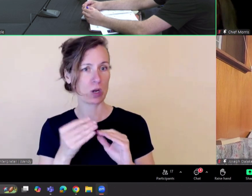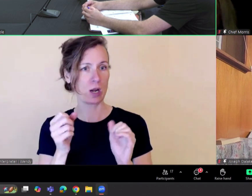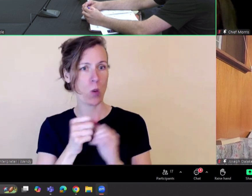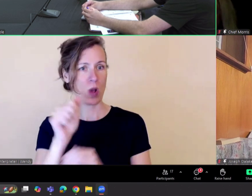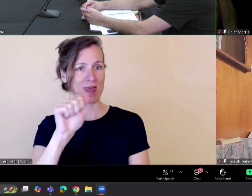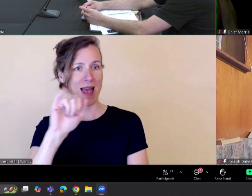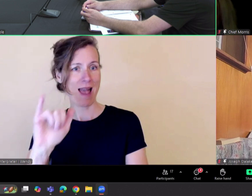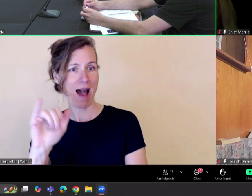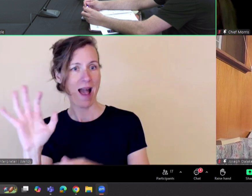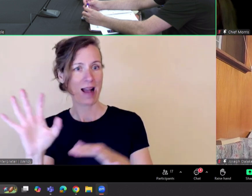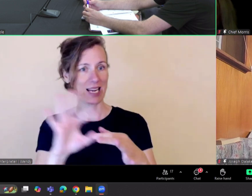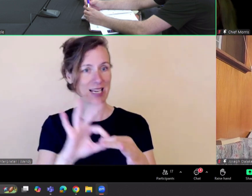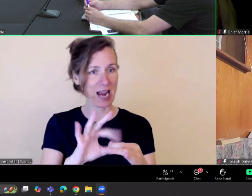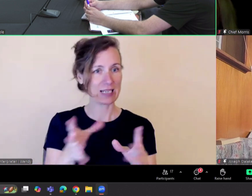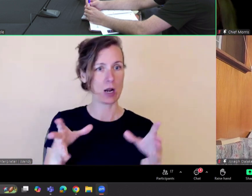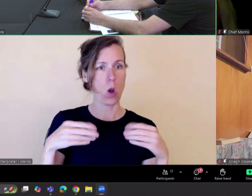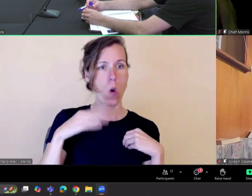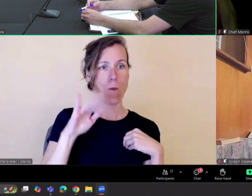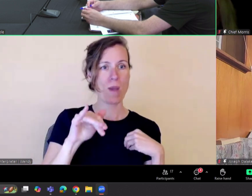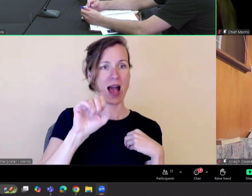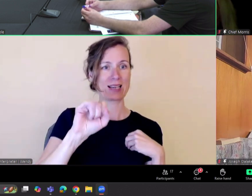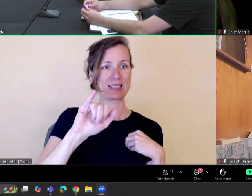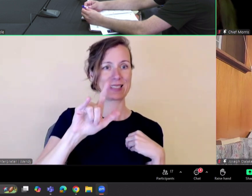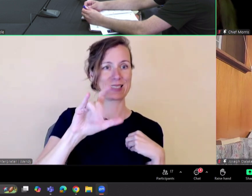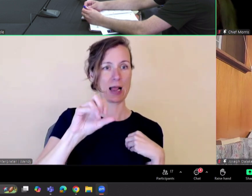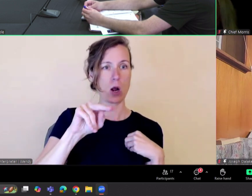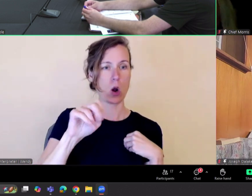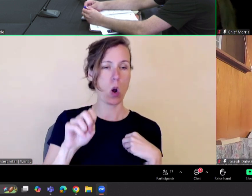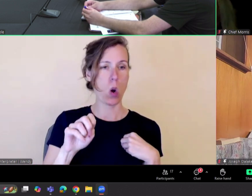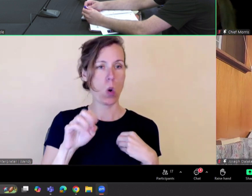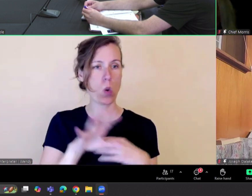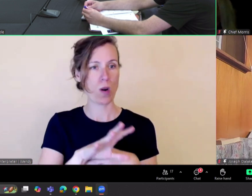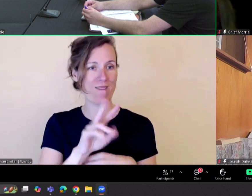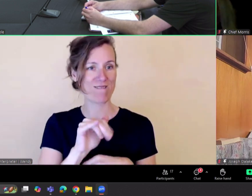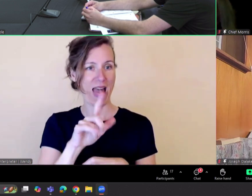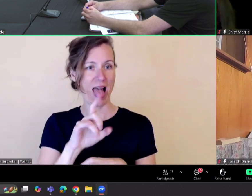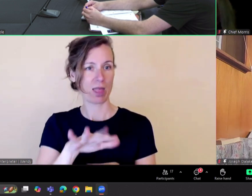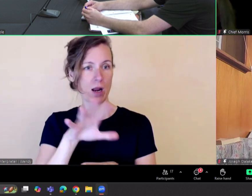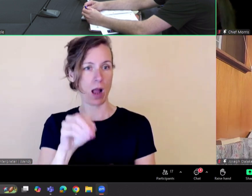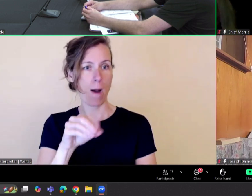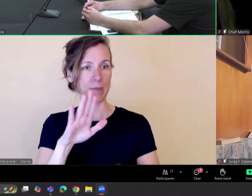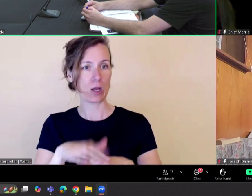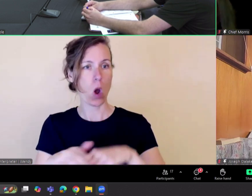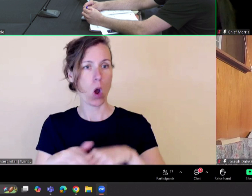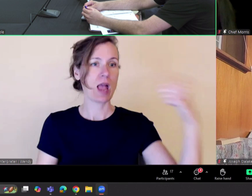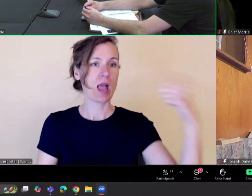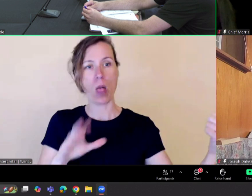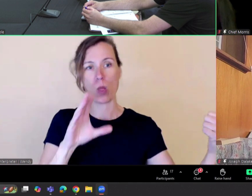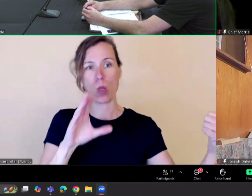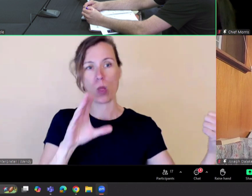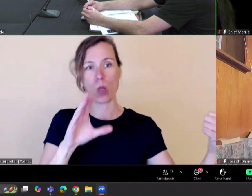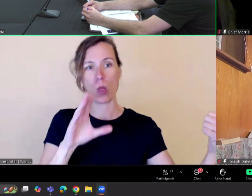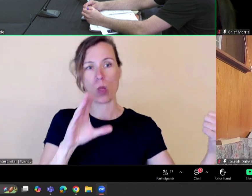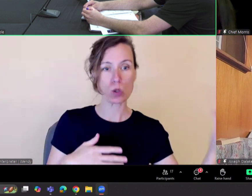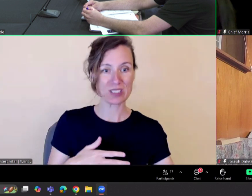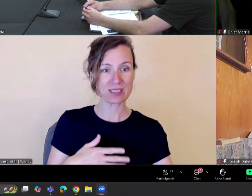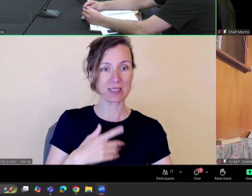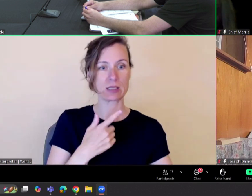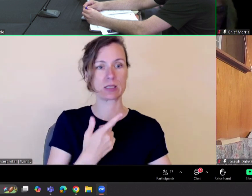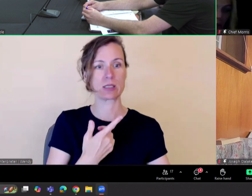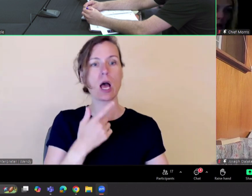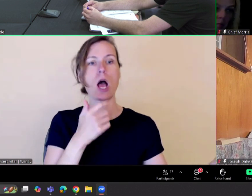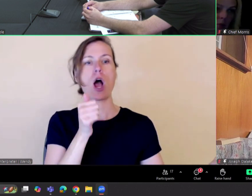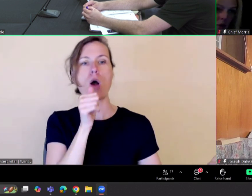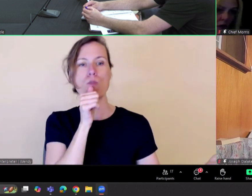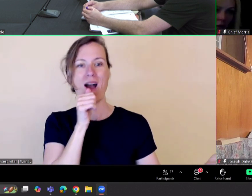on the other coast, is a private company using data to assist law enforcement. And I agree it's an